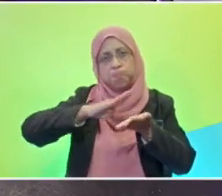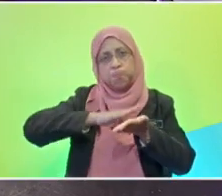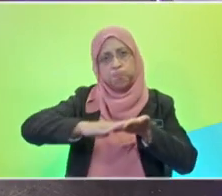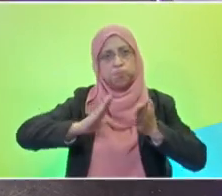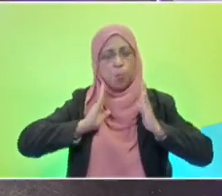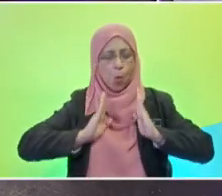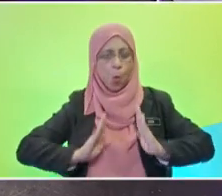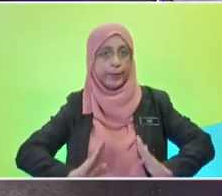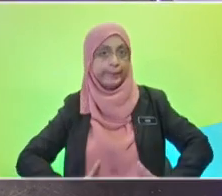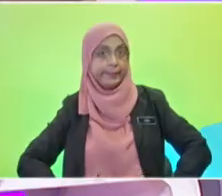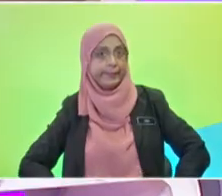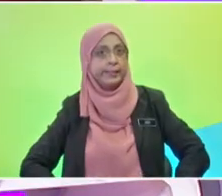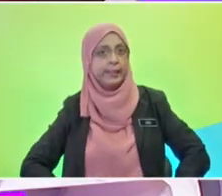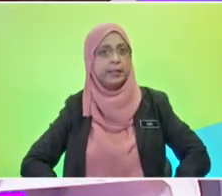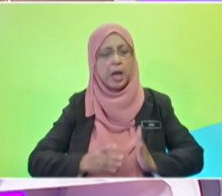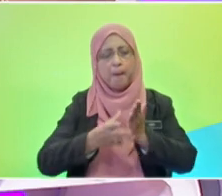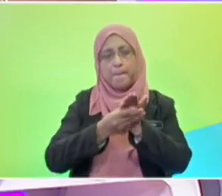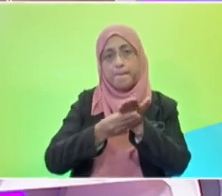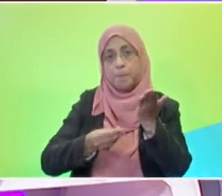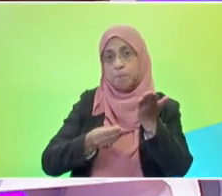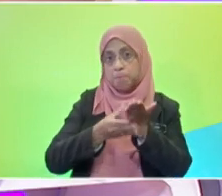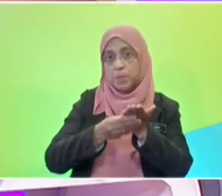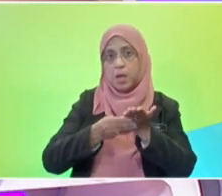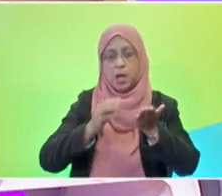cells and then it cleans your body.